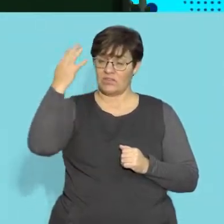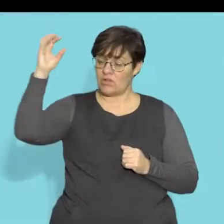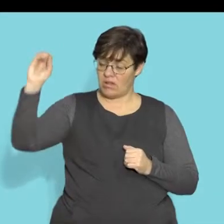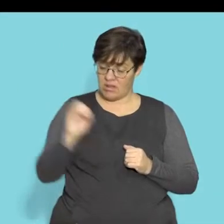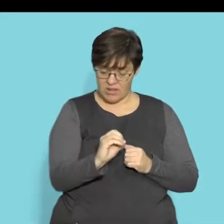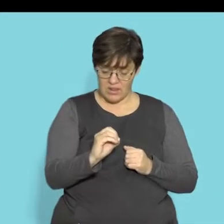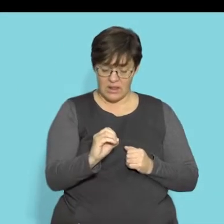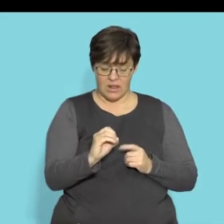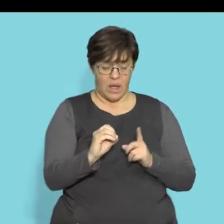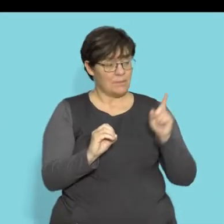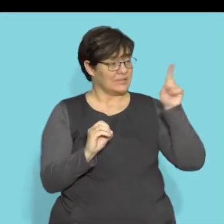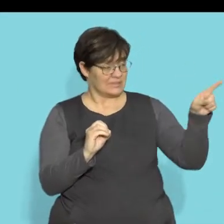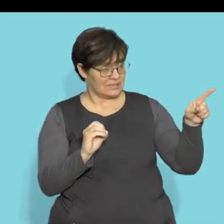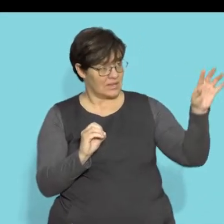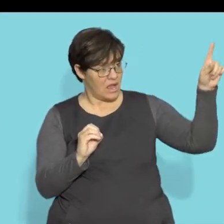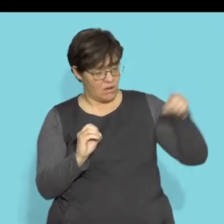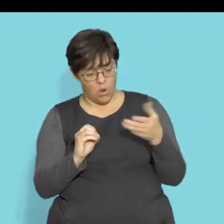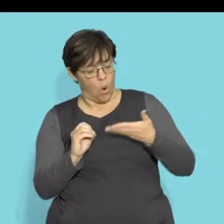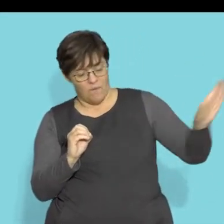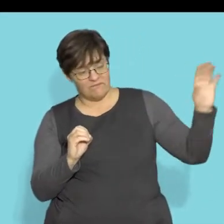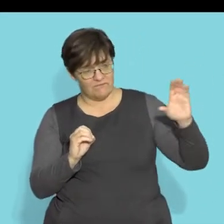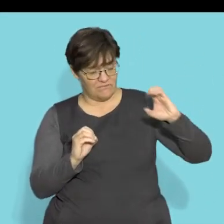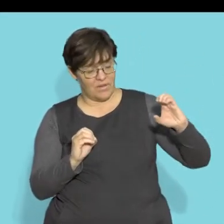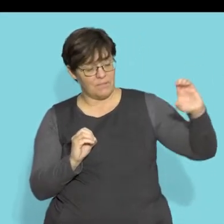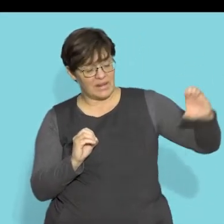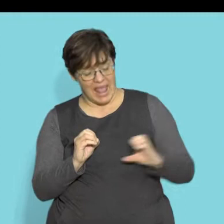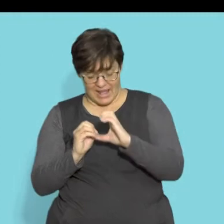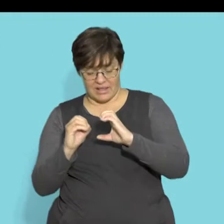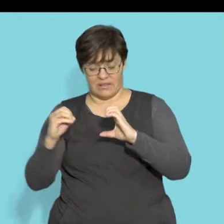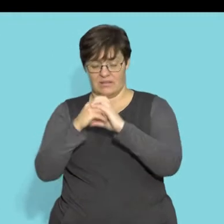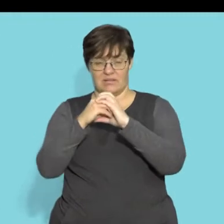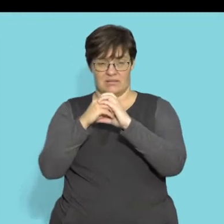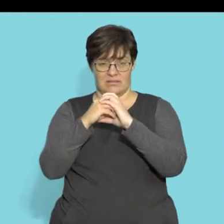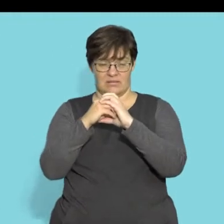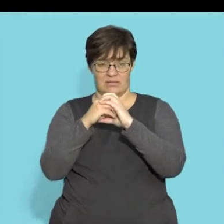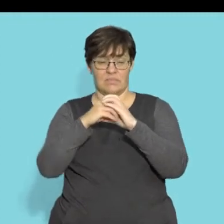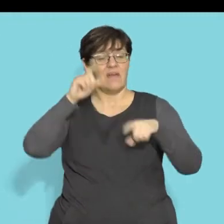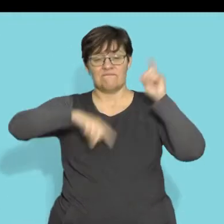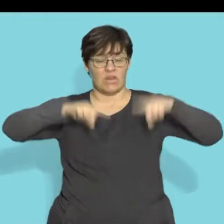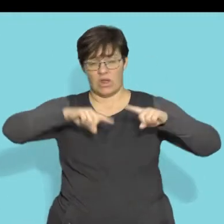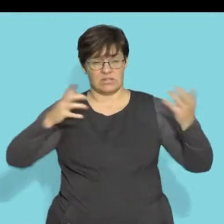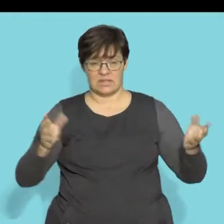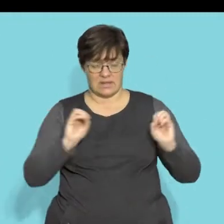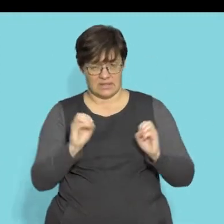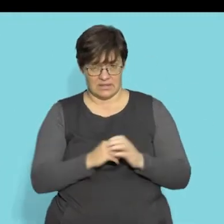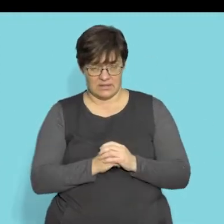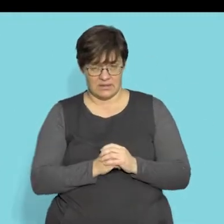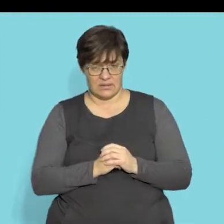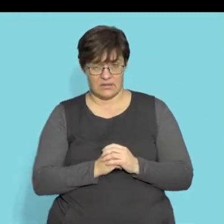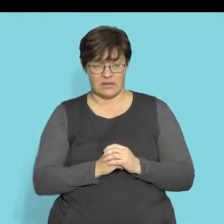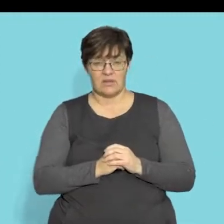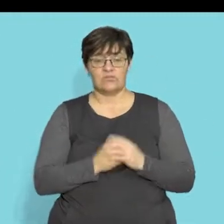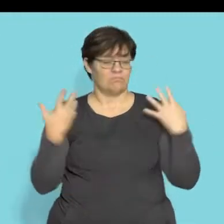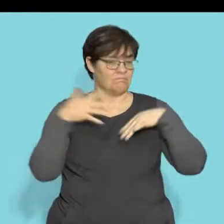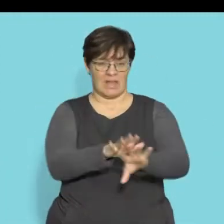individual, in this case, and produce an exact identical copy of that with no variation. And that is the key to being